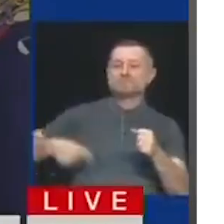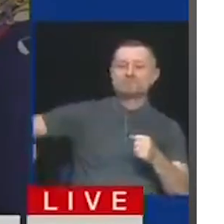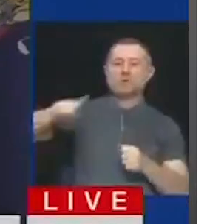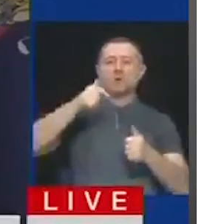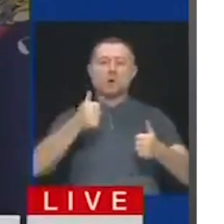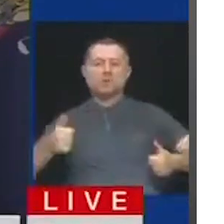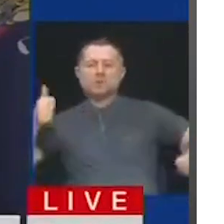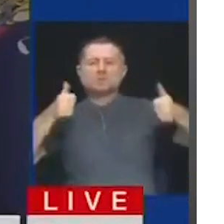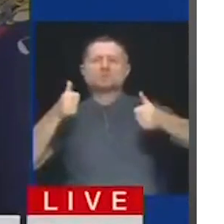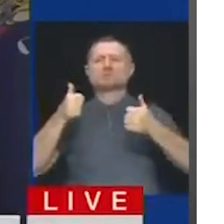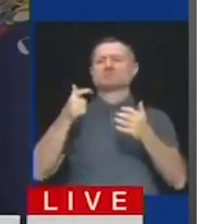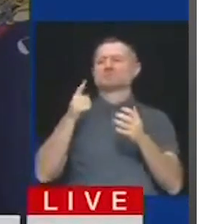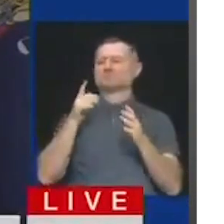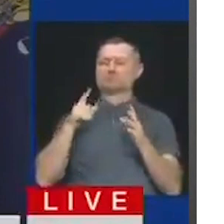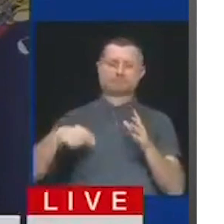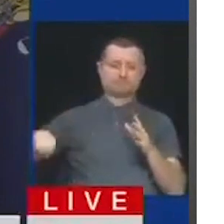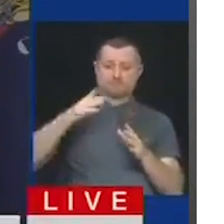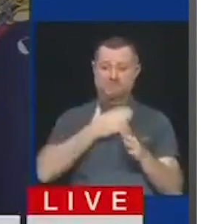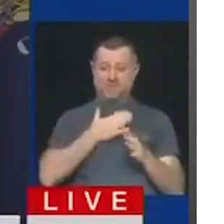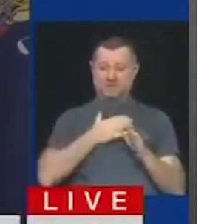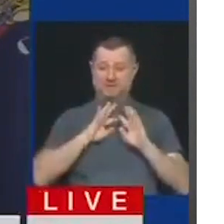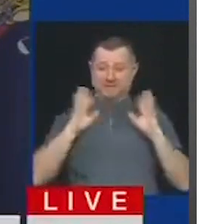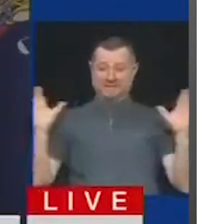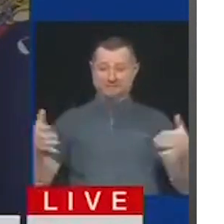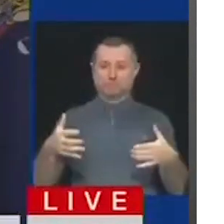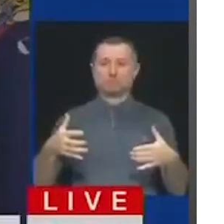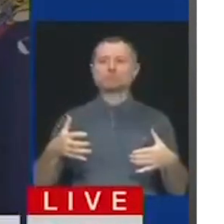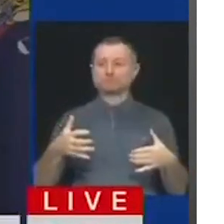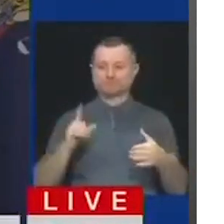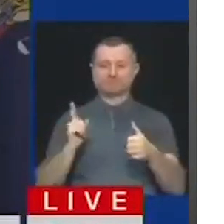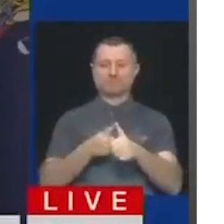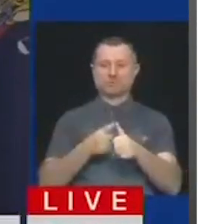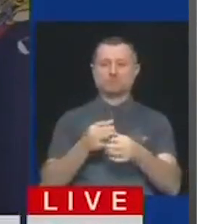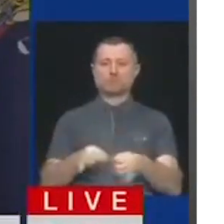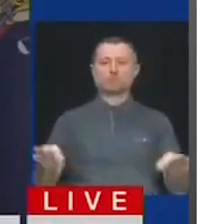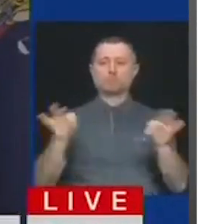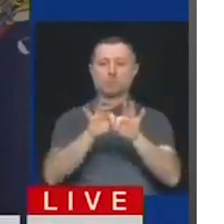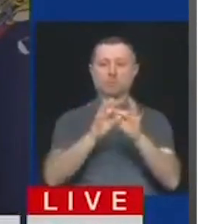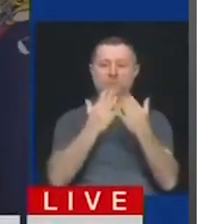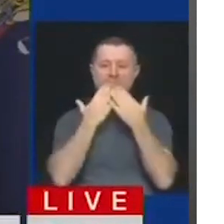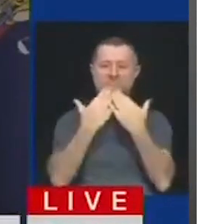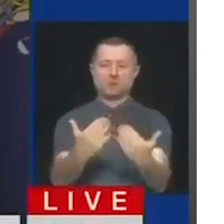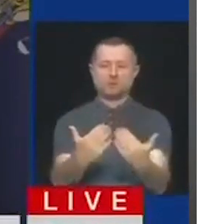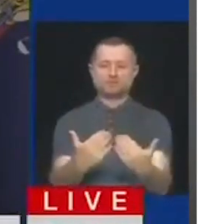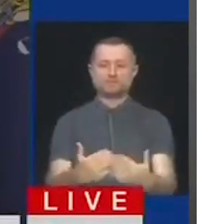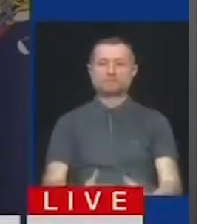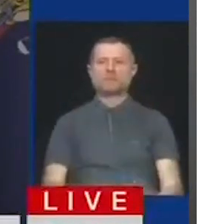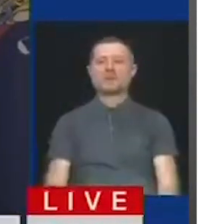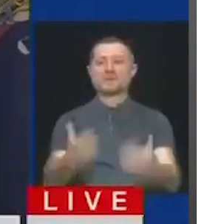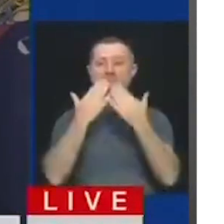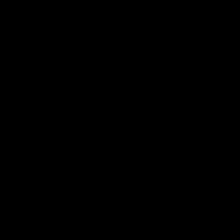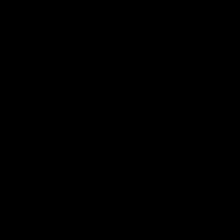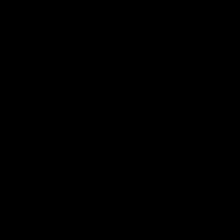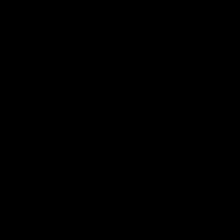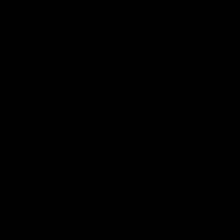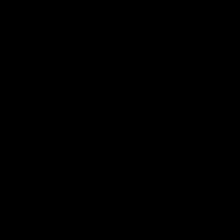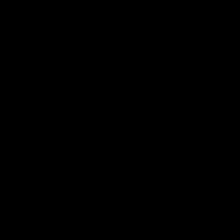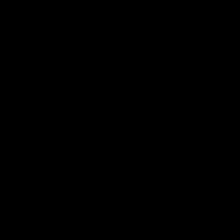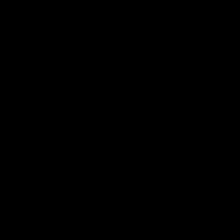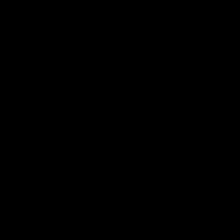to go to jail. I want to say this. Thank you. Thank you. And be proud.